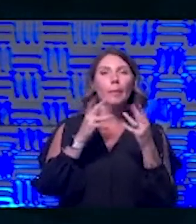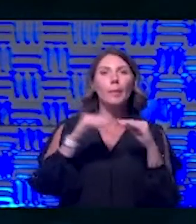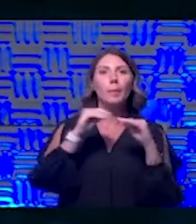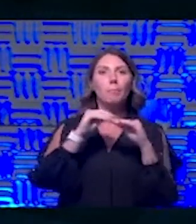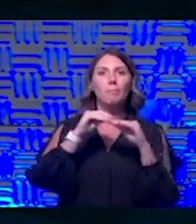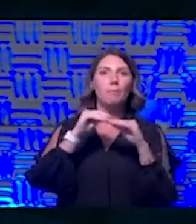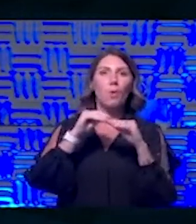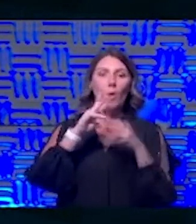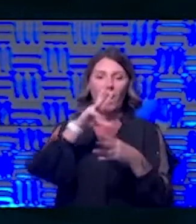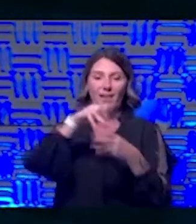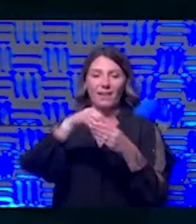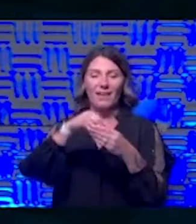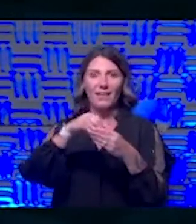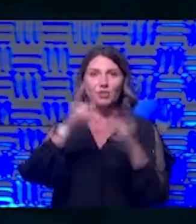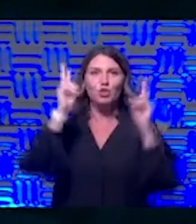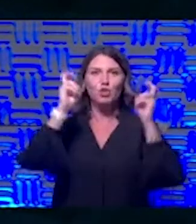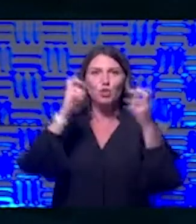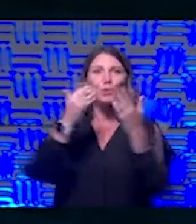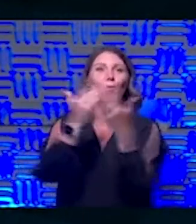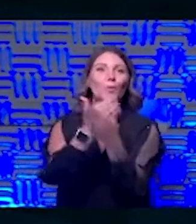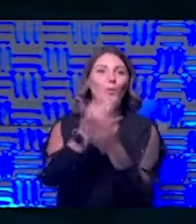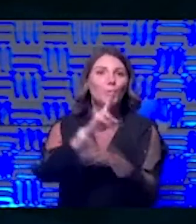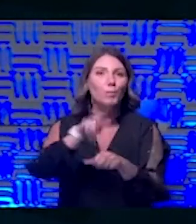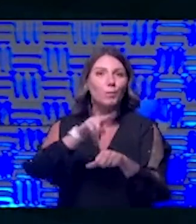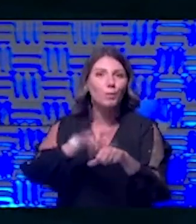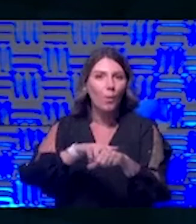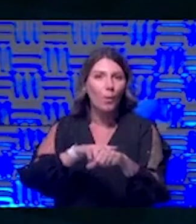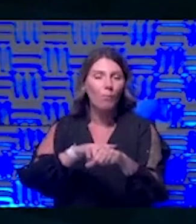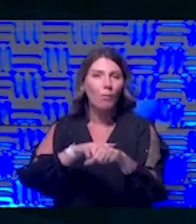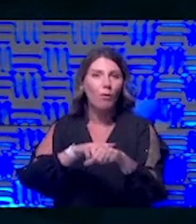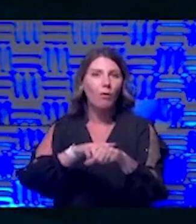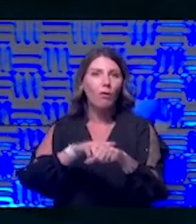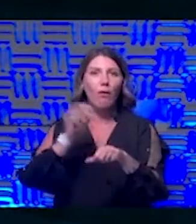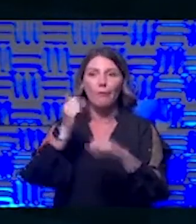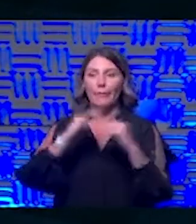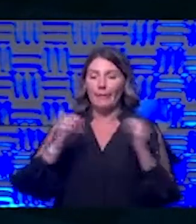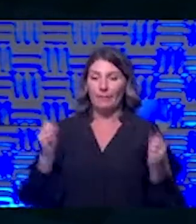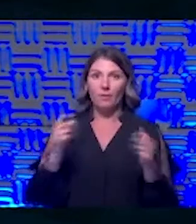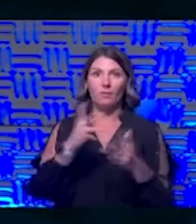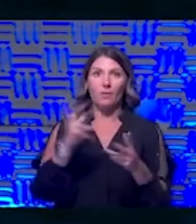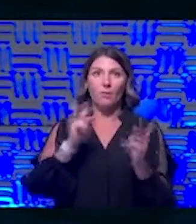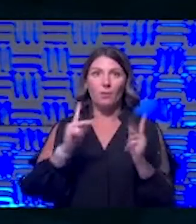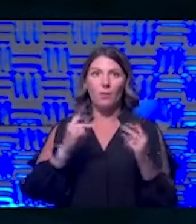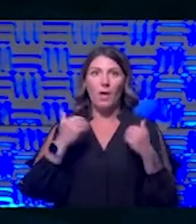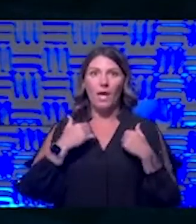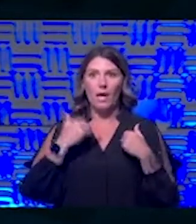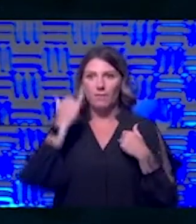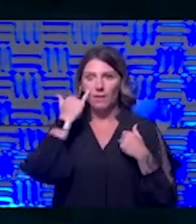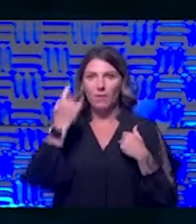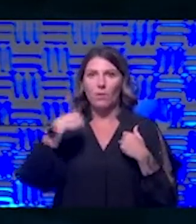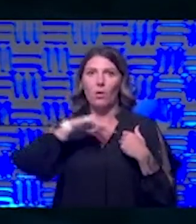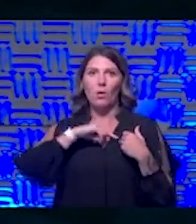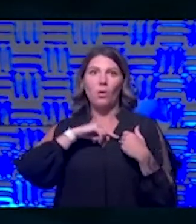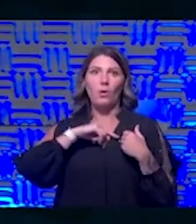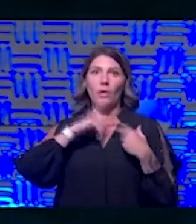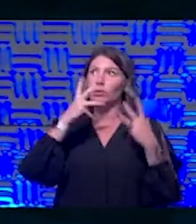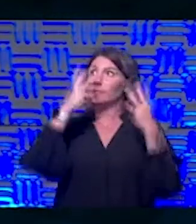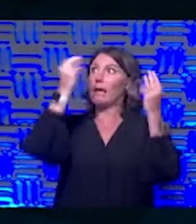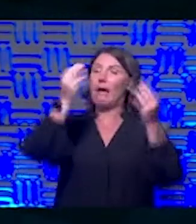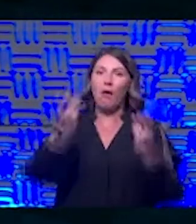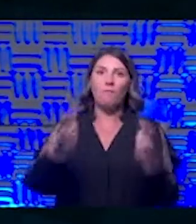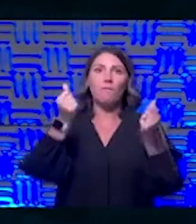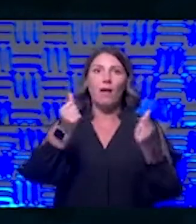engaged new normal. Rather than the fear I think a lot of people have of, if we go too hard, then we have to pull back again, and what